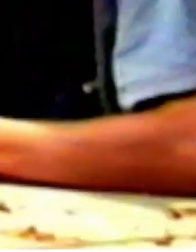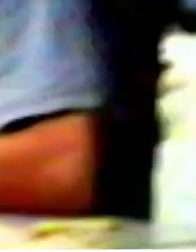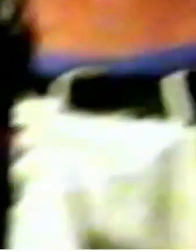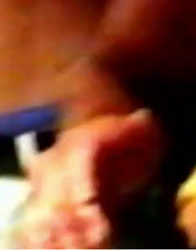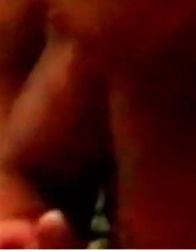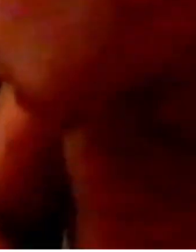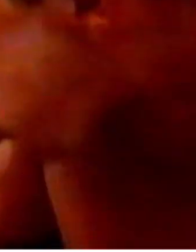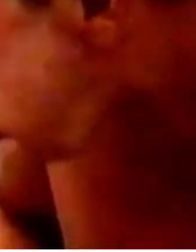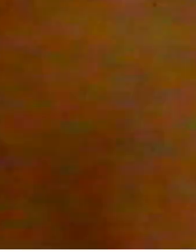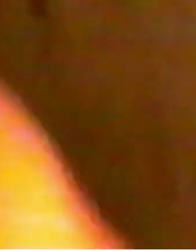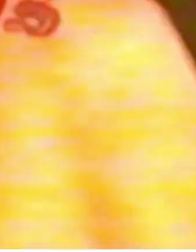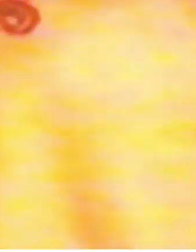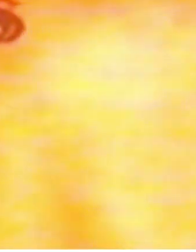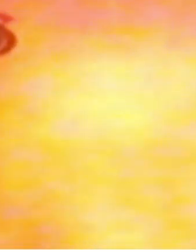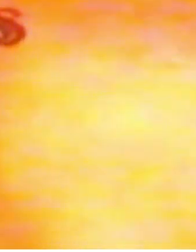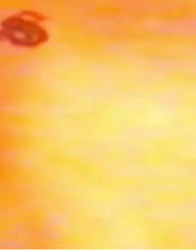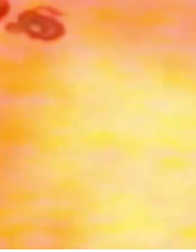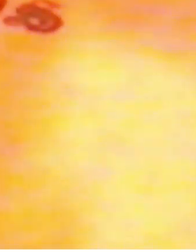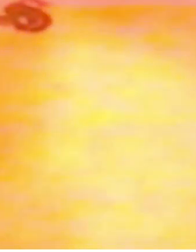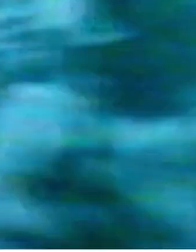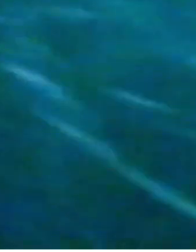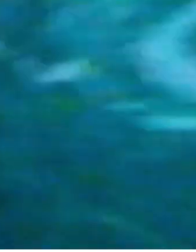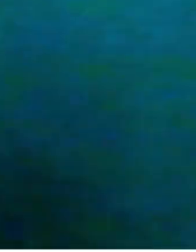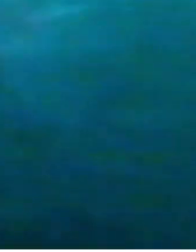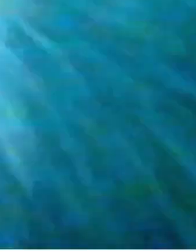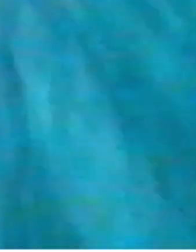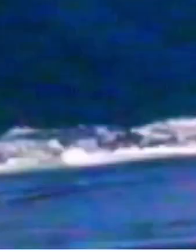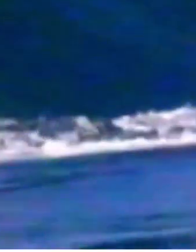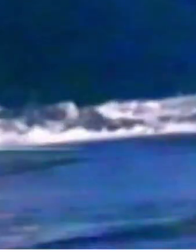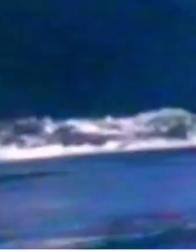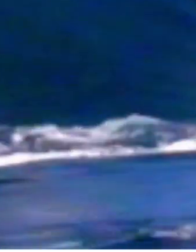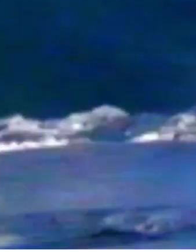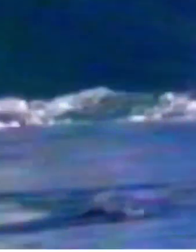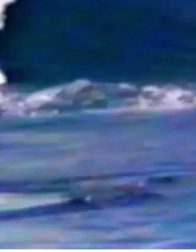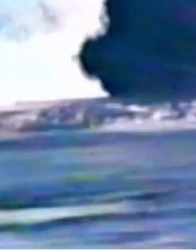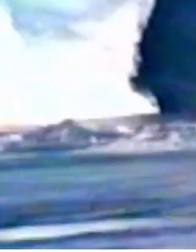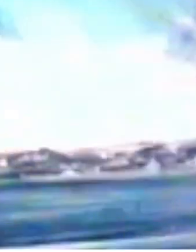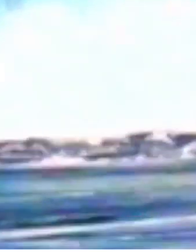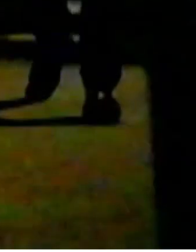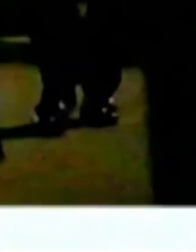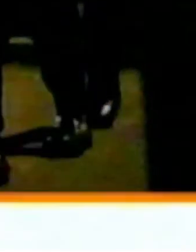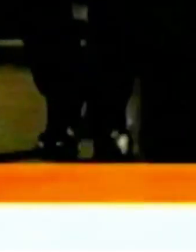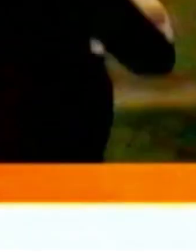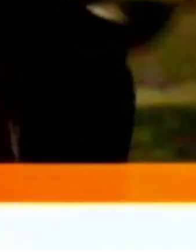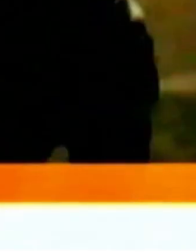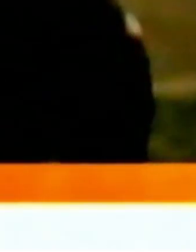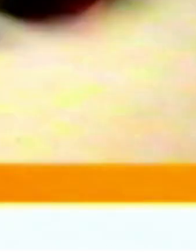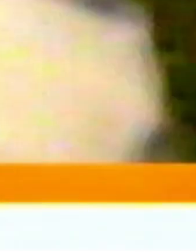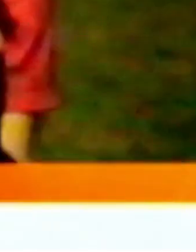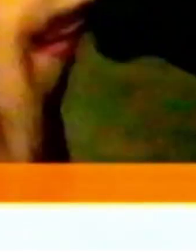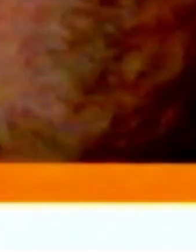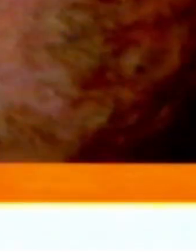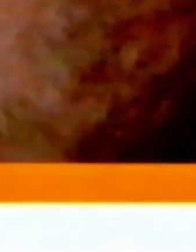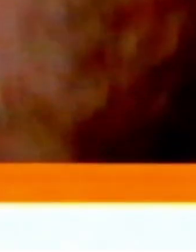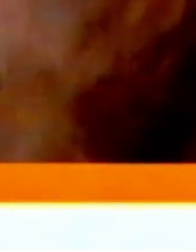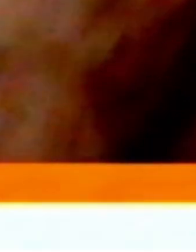the Bra Boys, fearless one day. It was about never back down, never be scared. Scared to death the next. I was looking at a